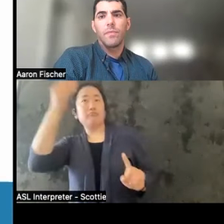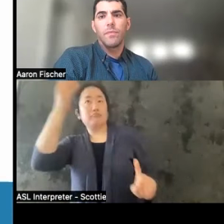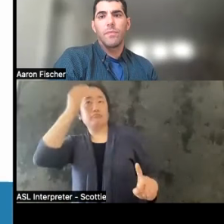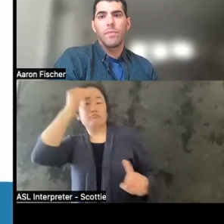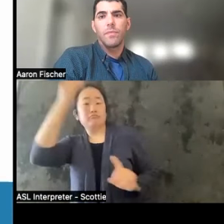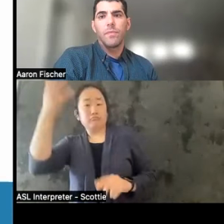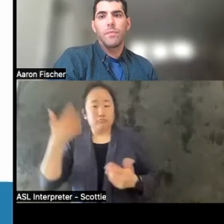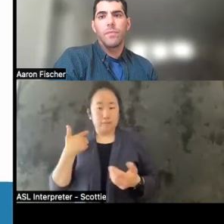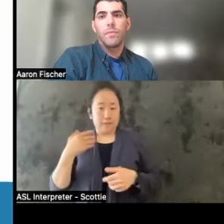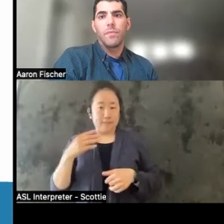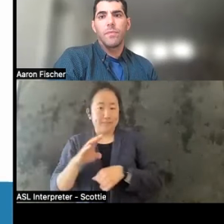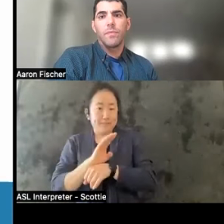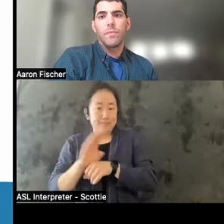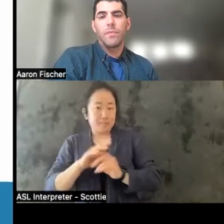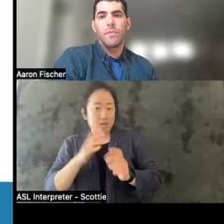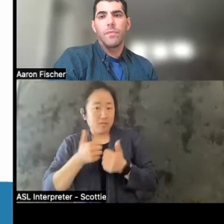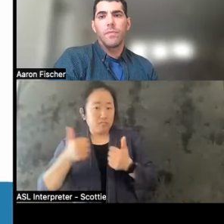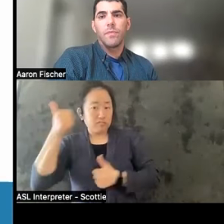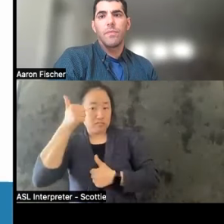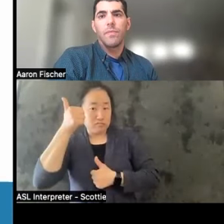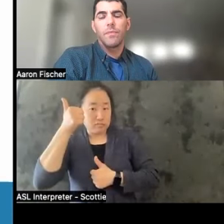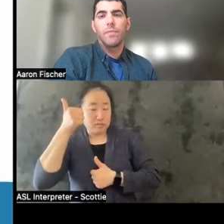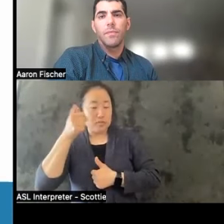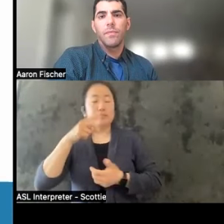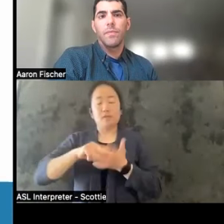job and yet care for her health.